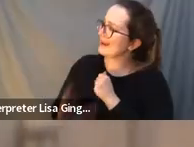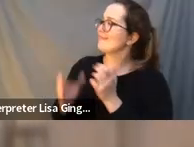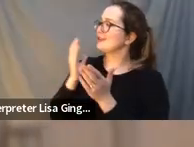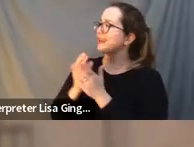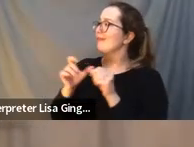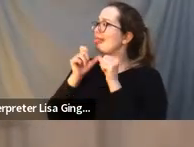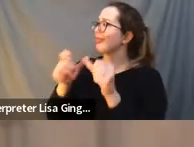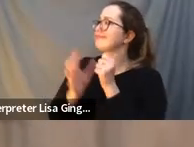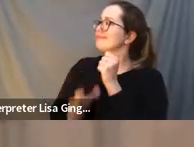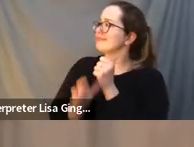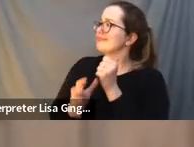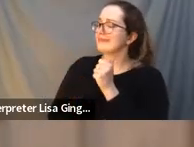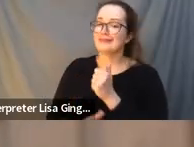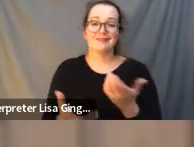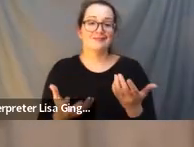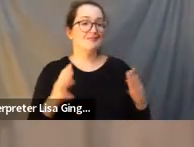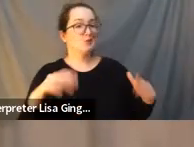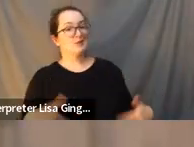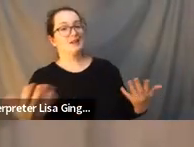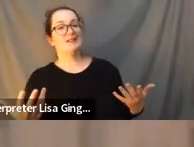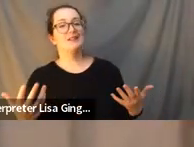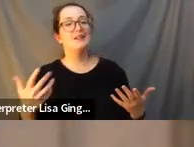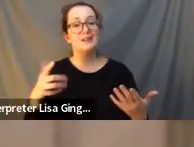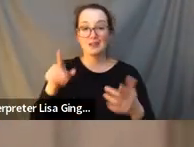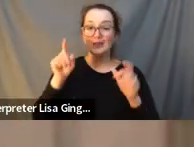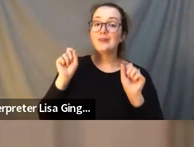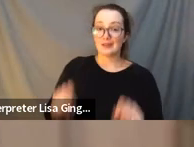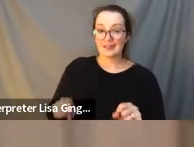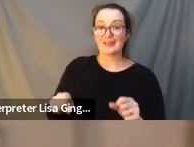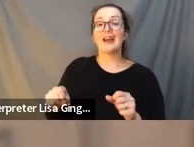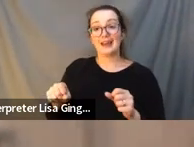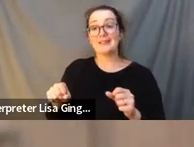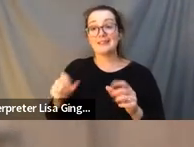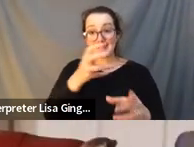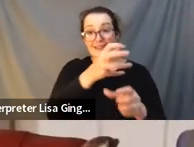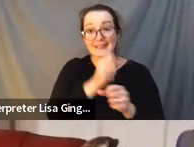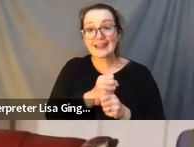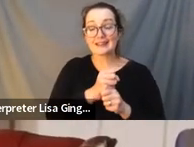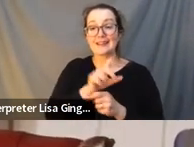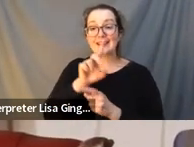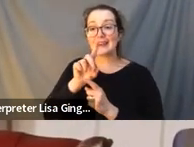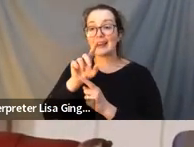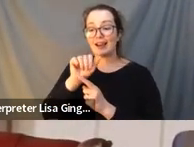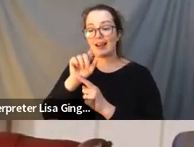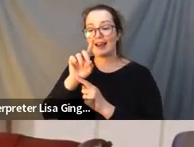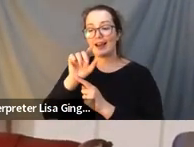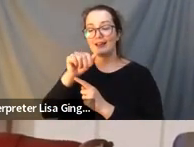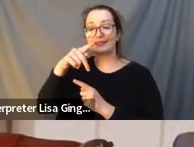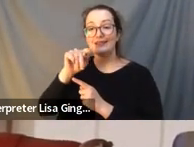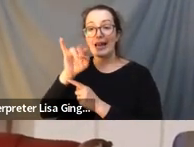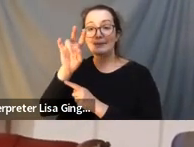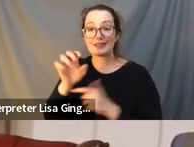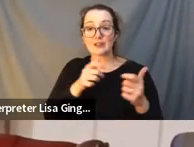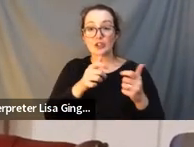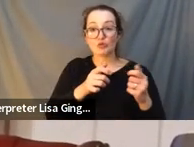late. You can lead a gamer to an adaptive controller, but you can't make him